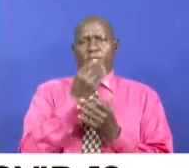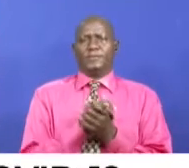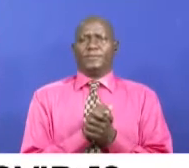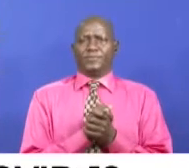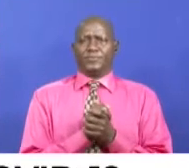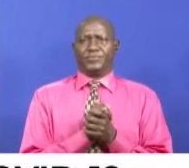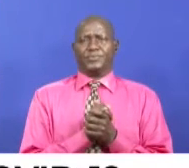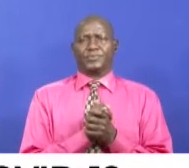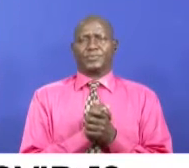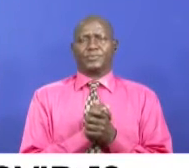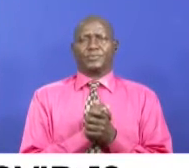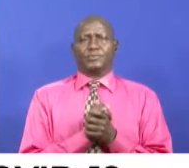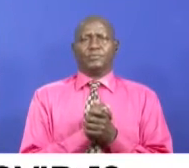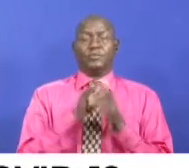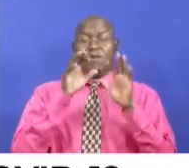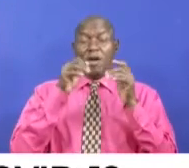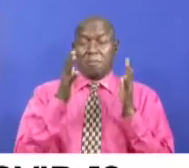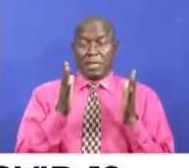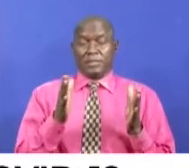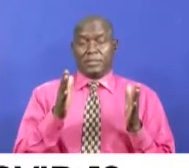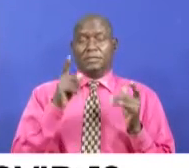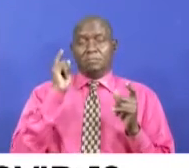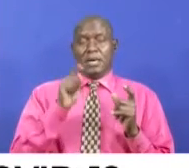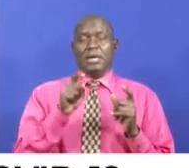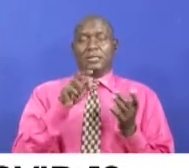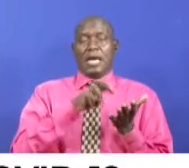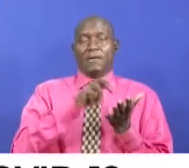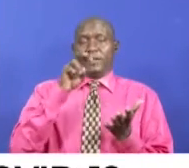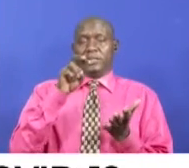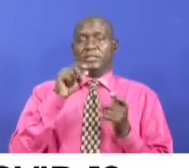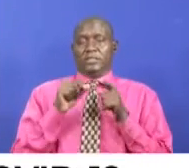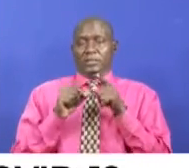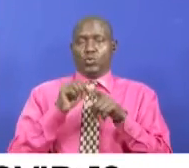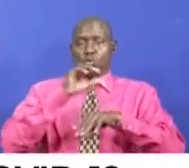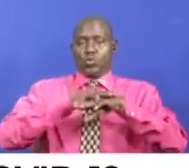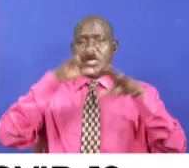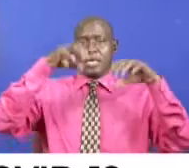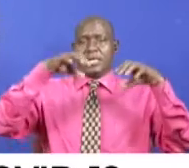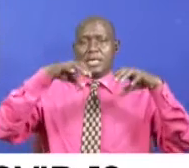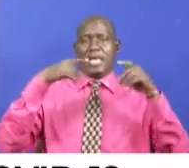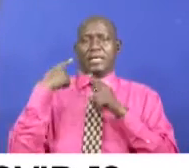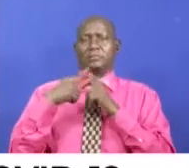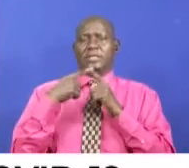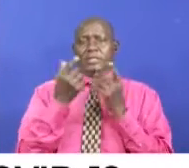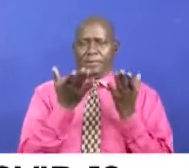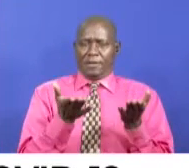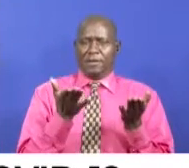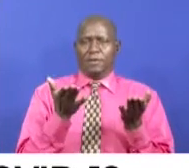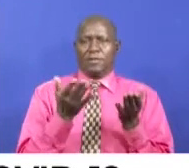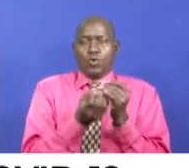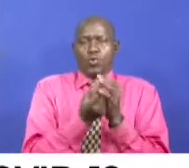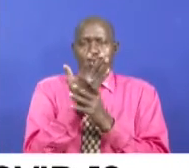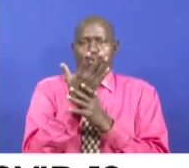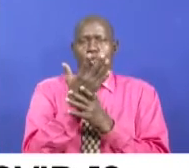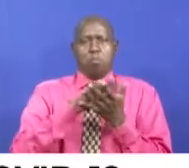millions, should come out strongly and take advantage of the good rains that we continue to experience and grow as